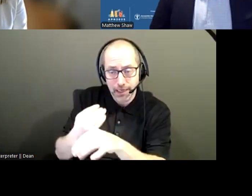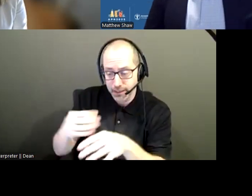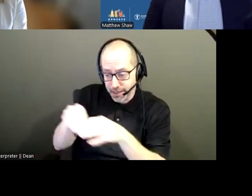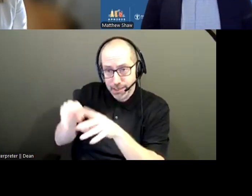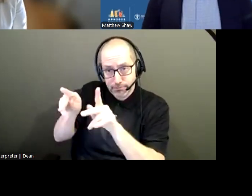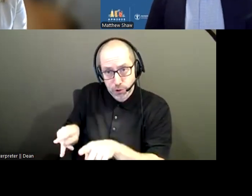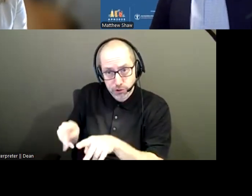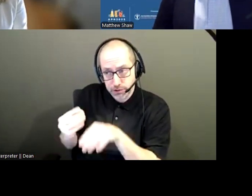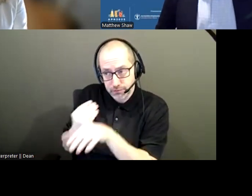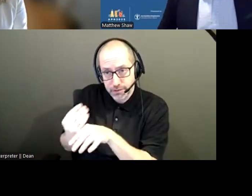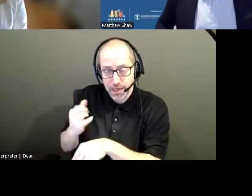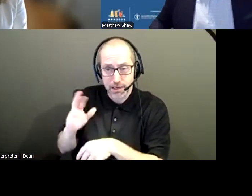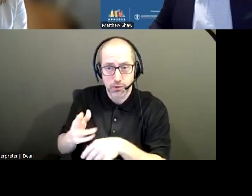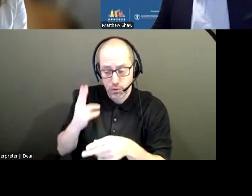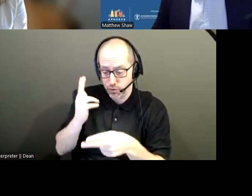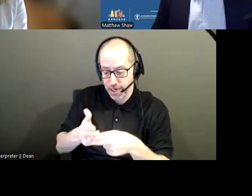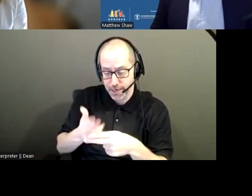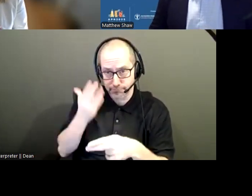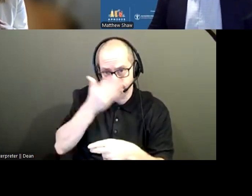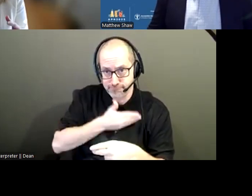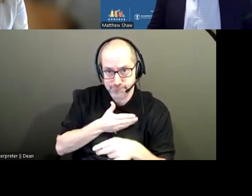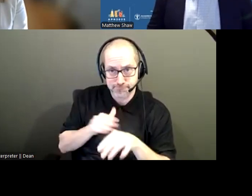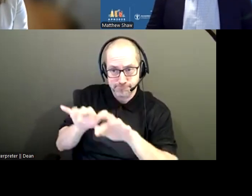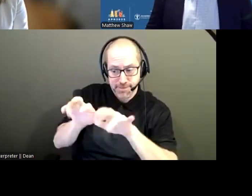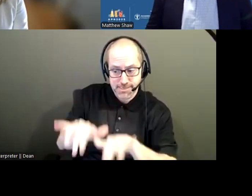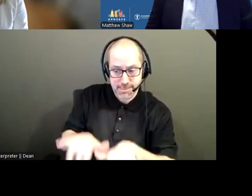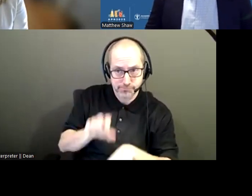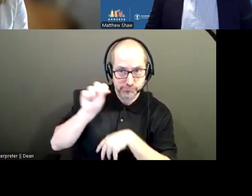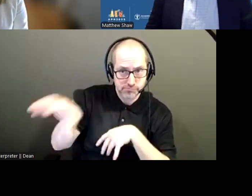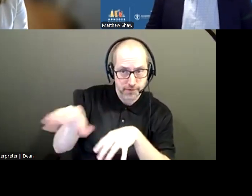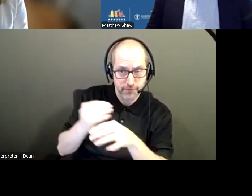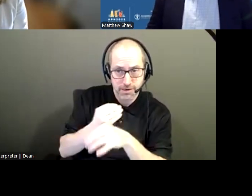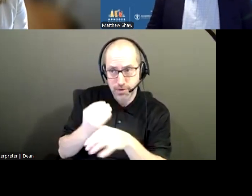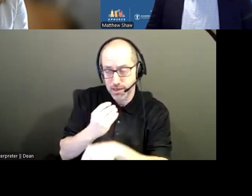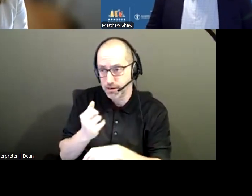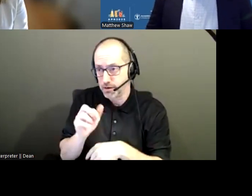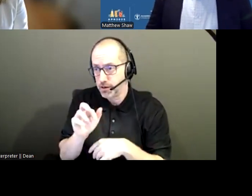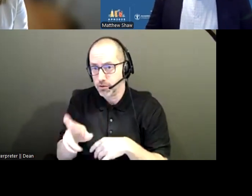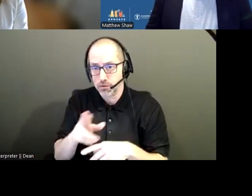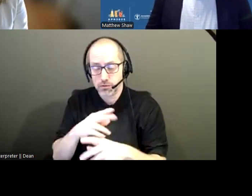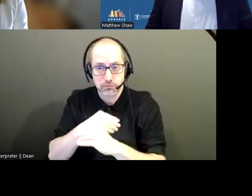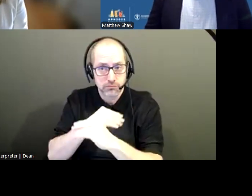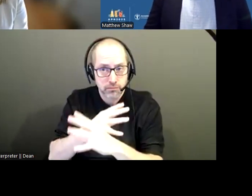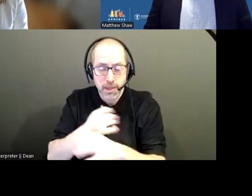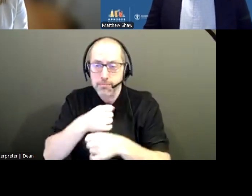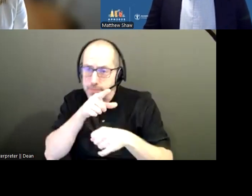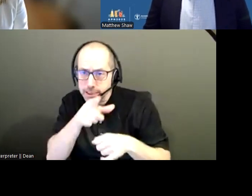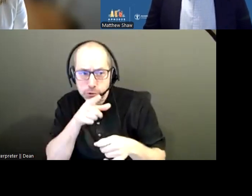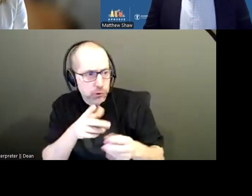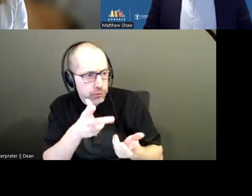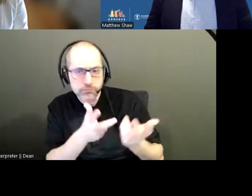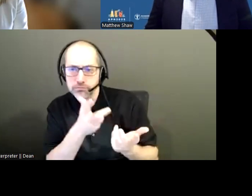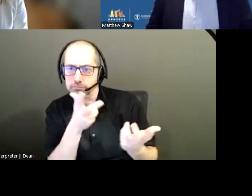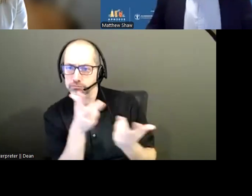it's anonymous or it's in writing, or make sure you're meeting people where they're at and with what